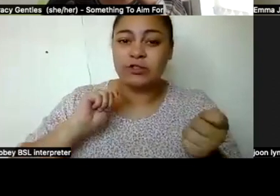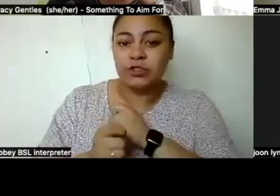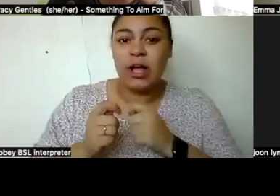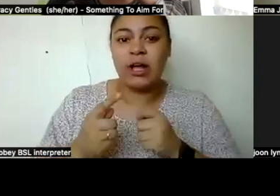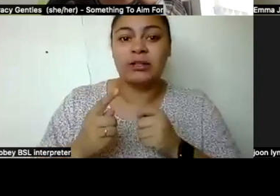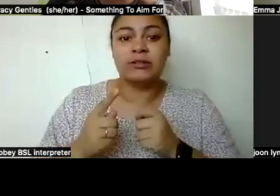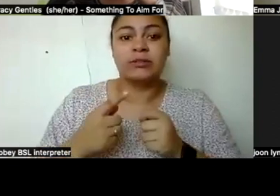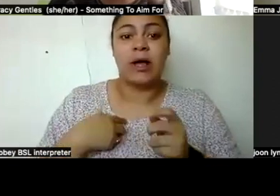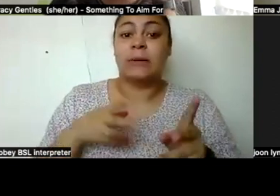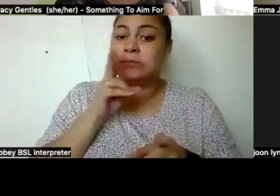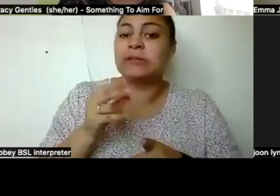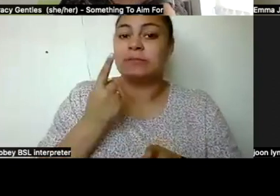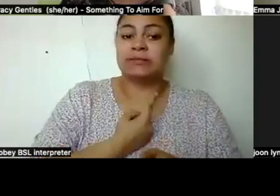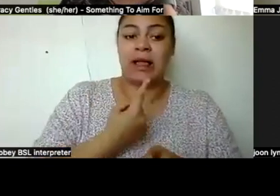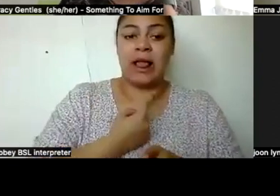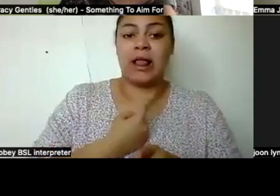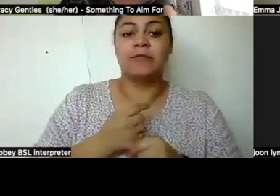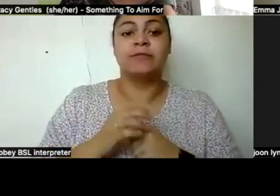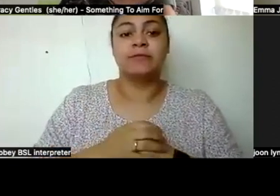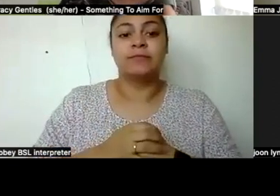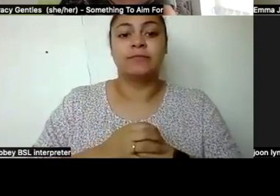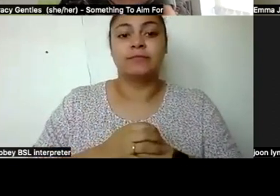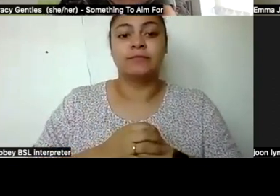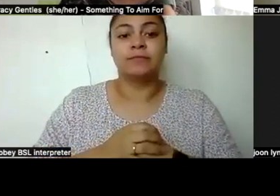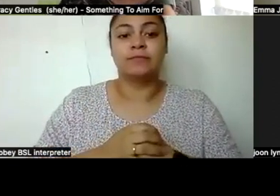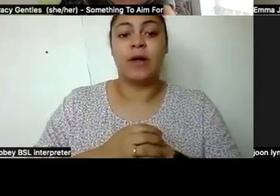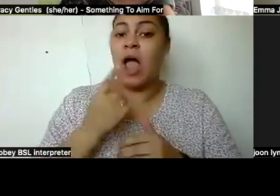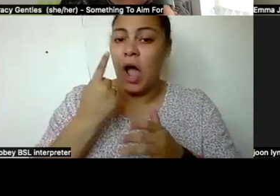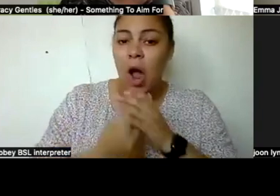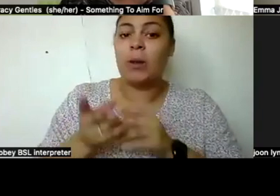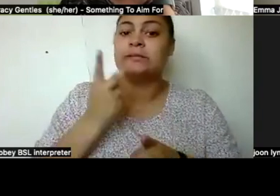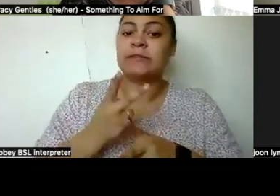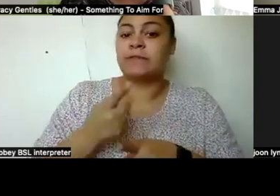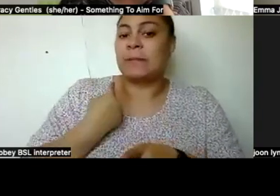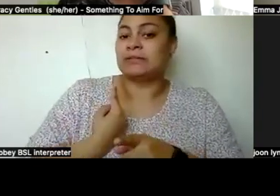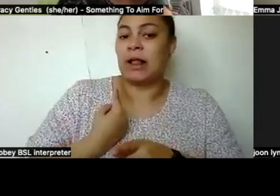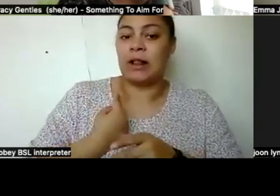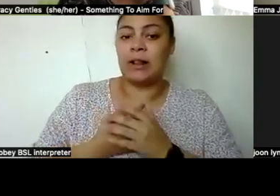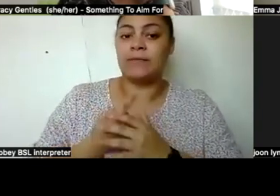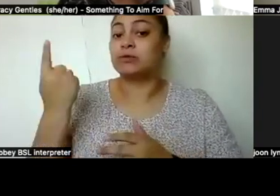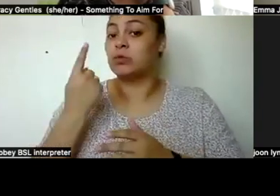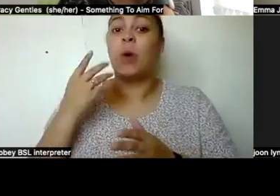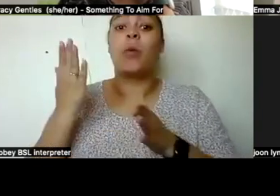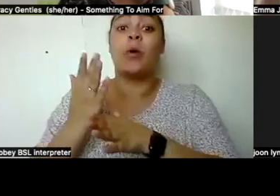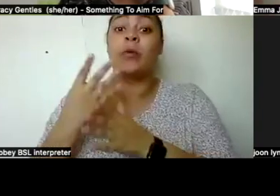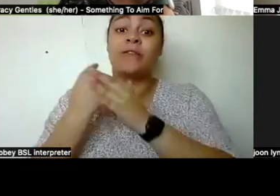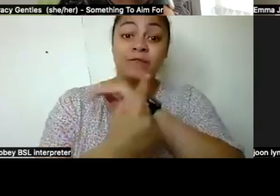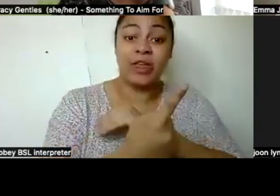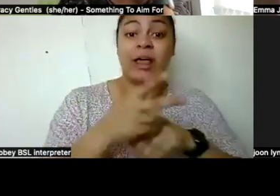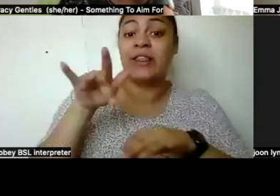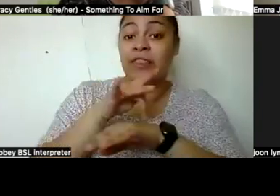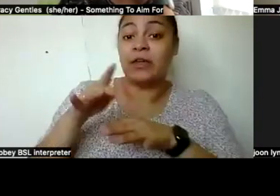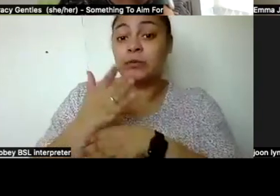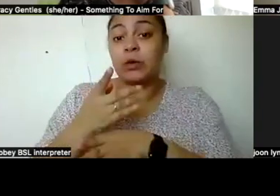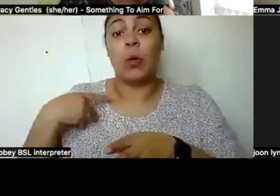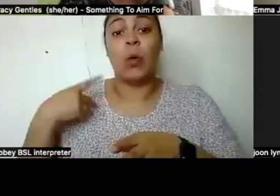much speaking as myself on the panel and can only speak for myself as someone who works with Freelancers Make Theatre Work and has